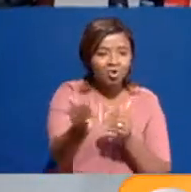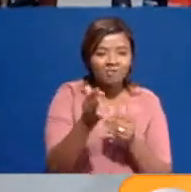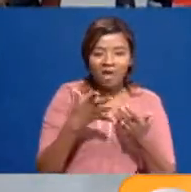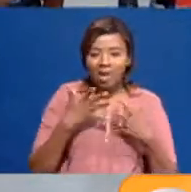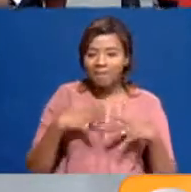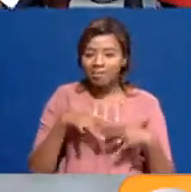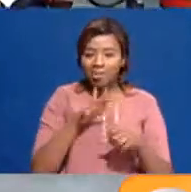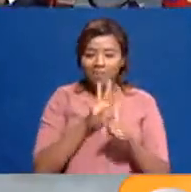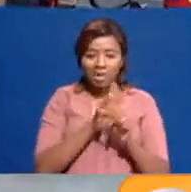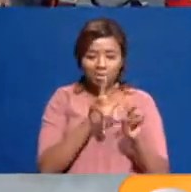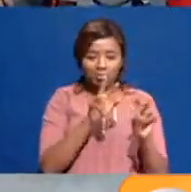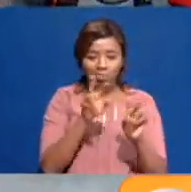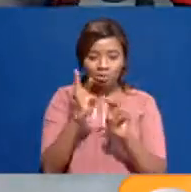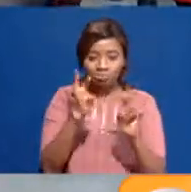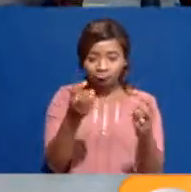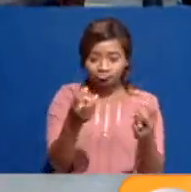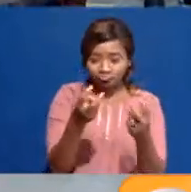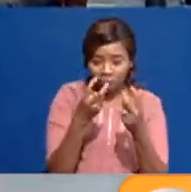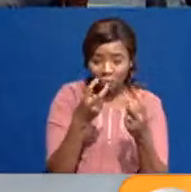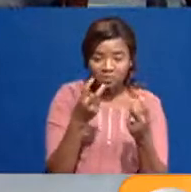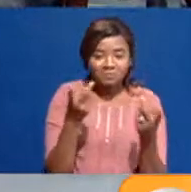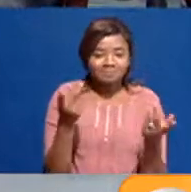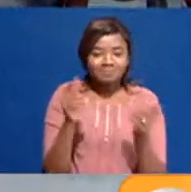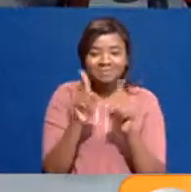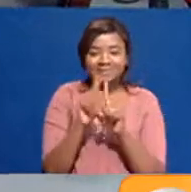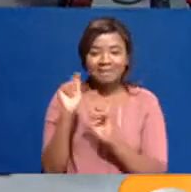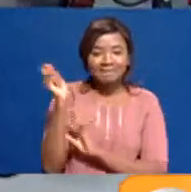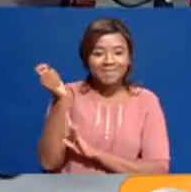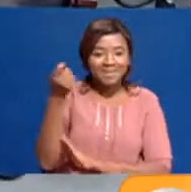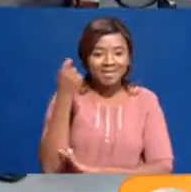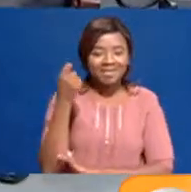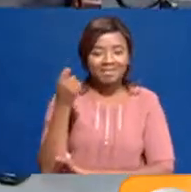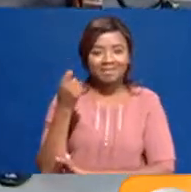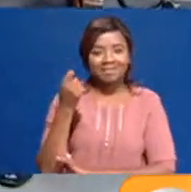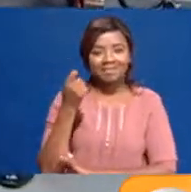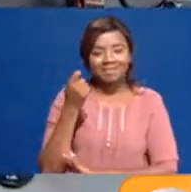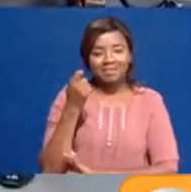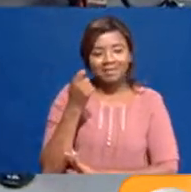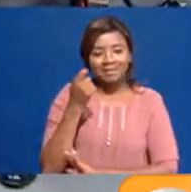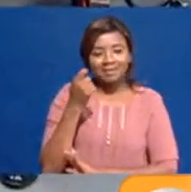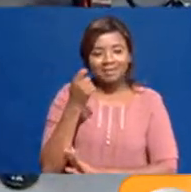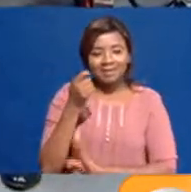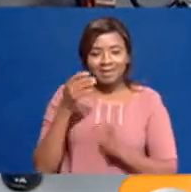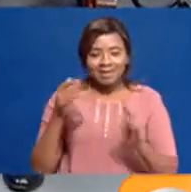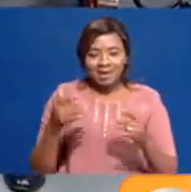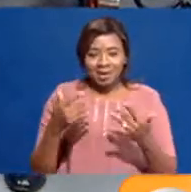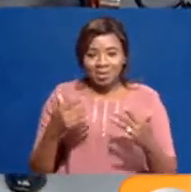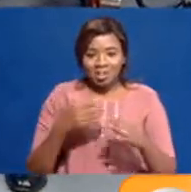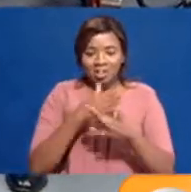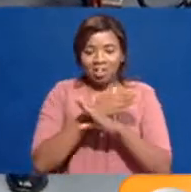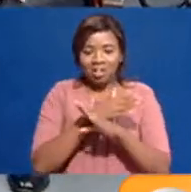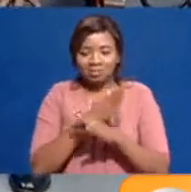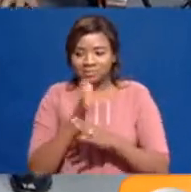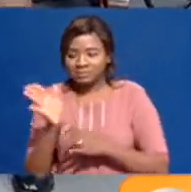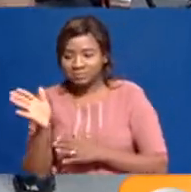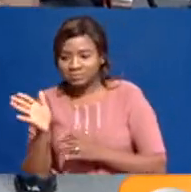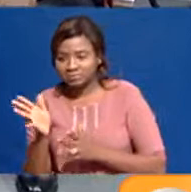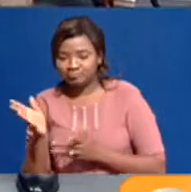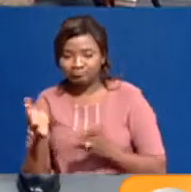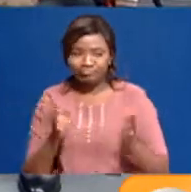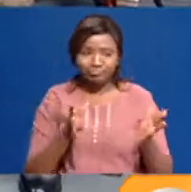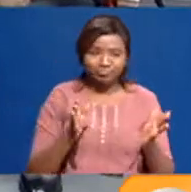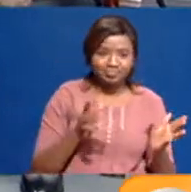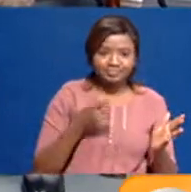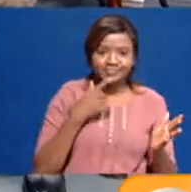forward, a lot of people listening, watching you tonight. And Kenya, I mean, with you know, we're at a crossroads here. Now we're hearing there's going to be